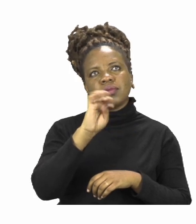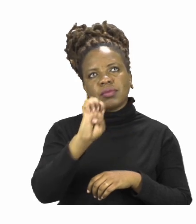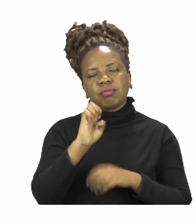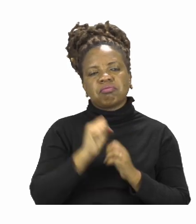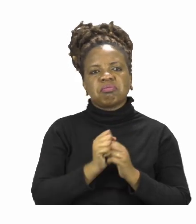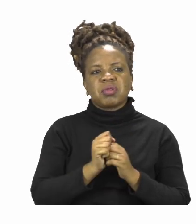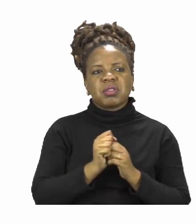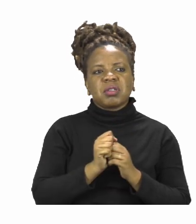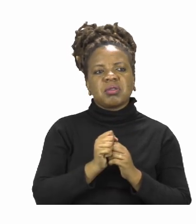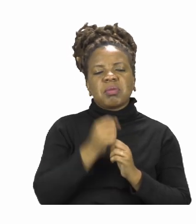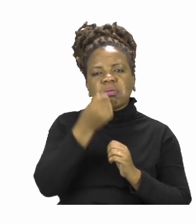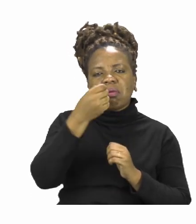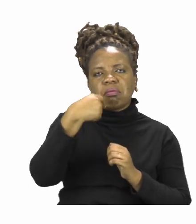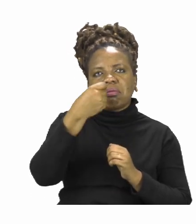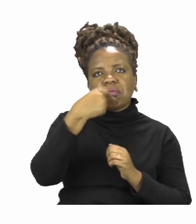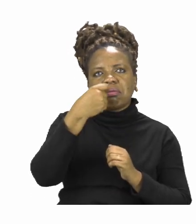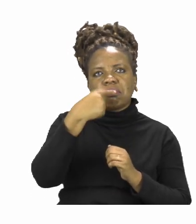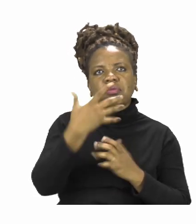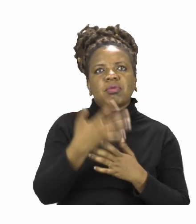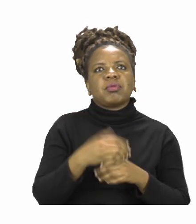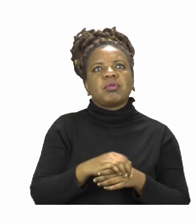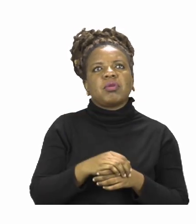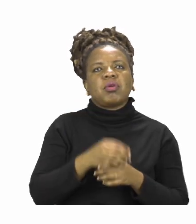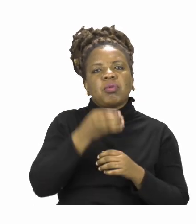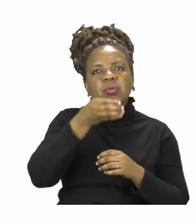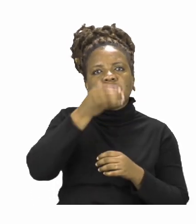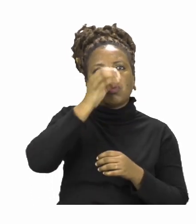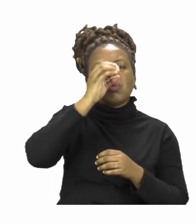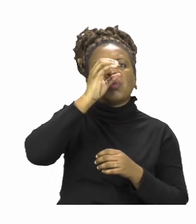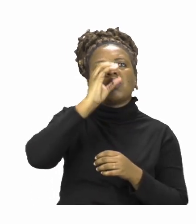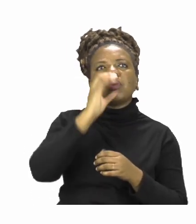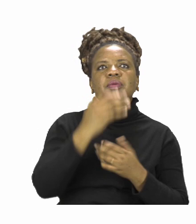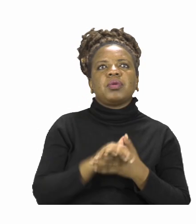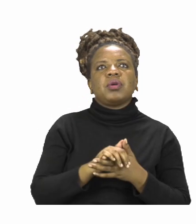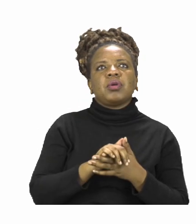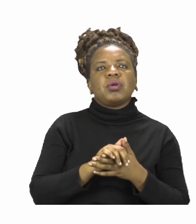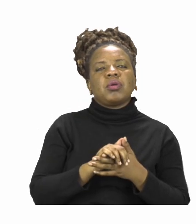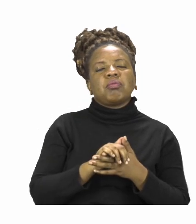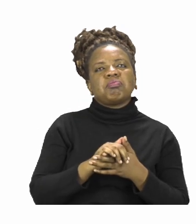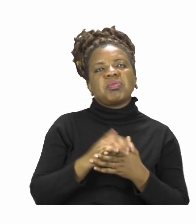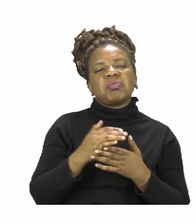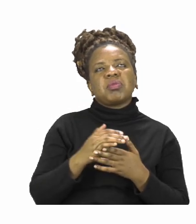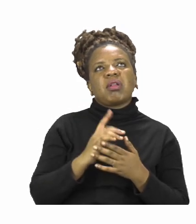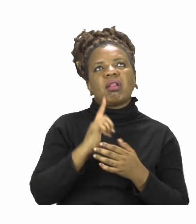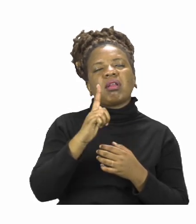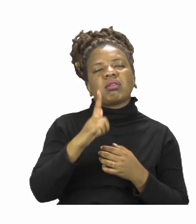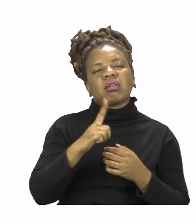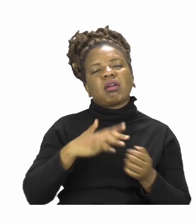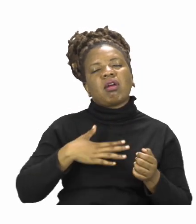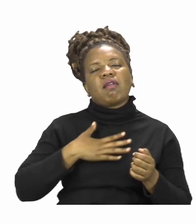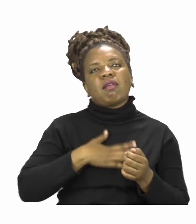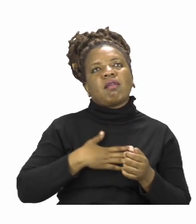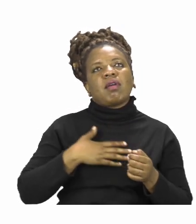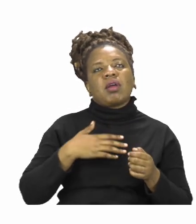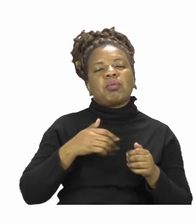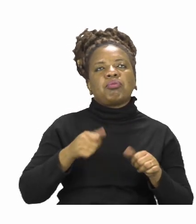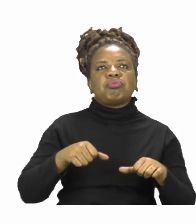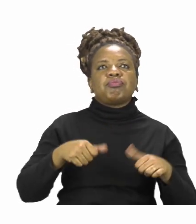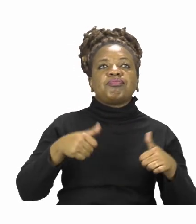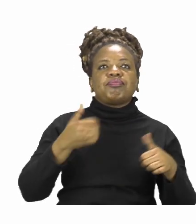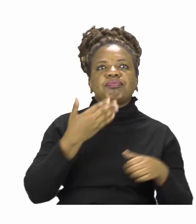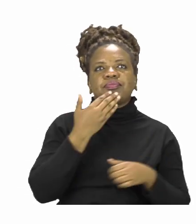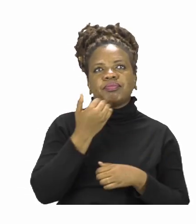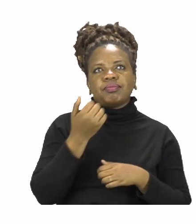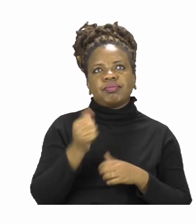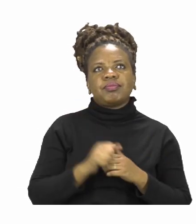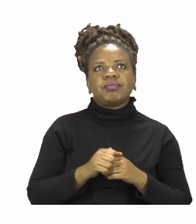pills or anything we need to drink in order to feel better. The word disease is coming